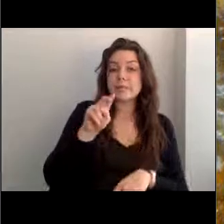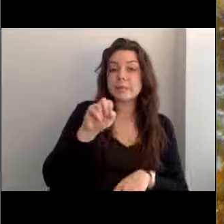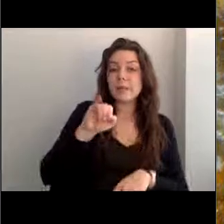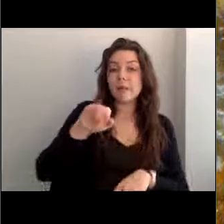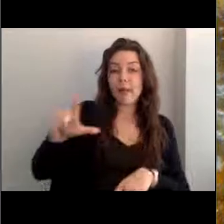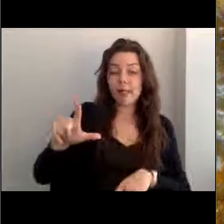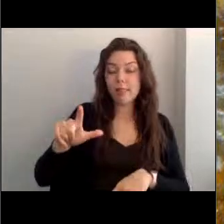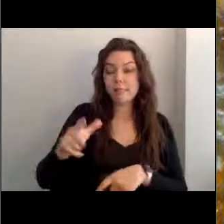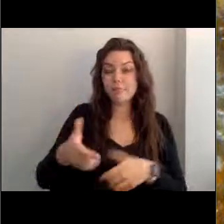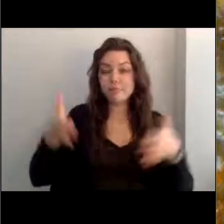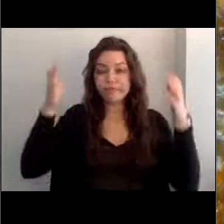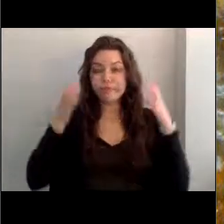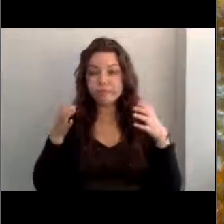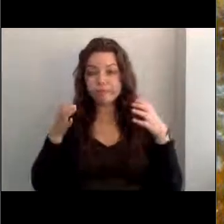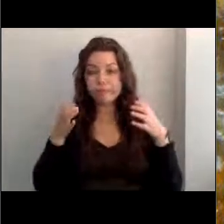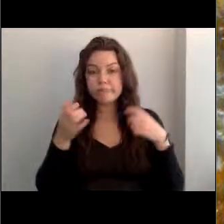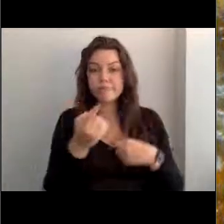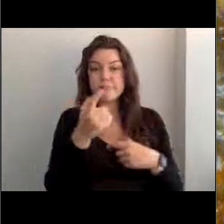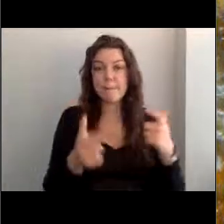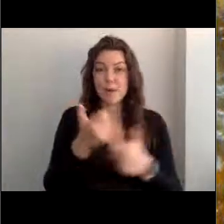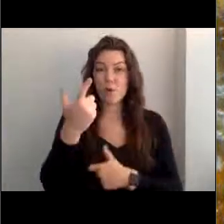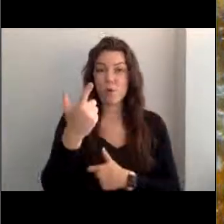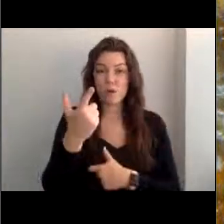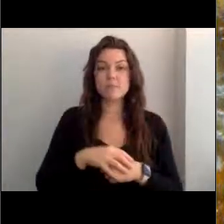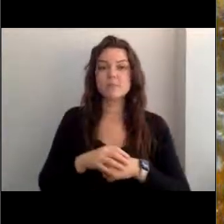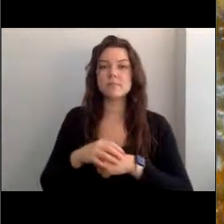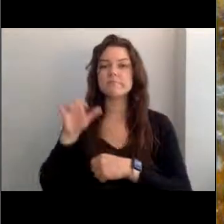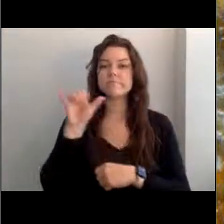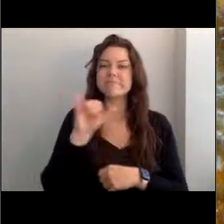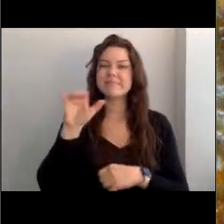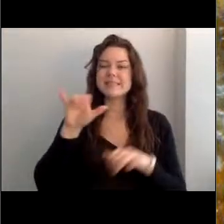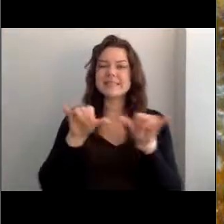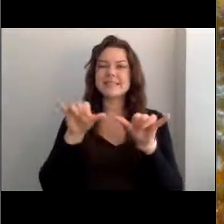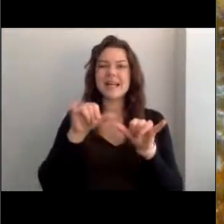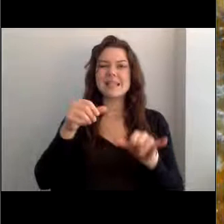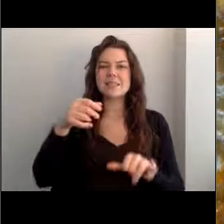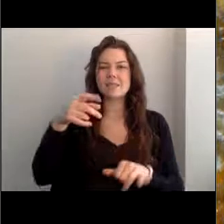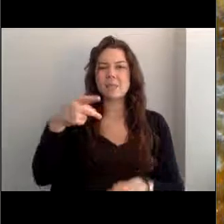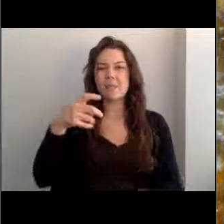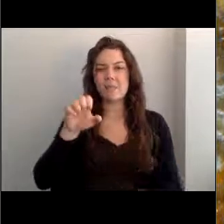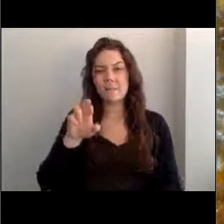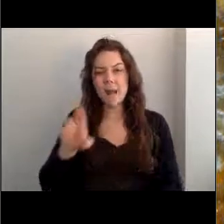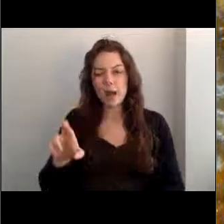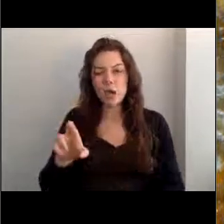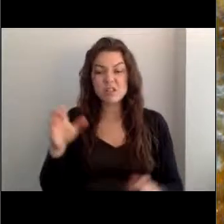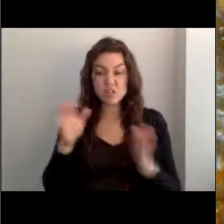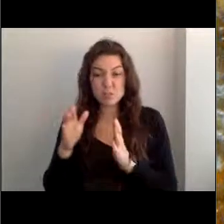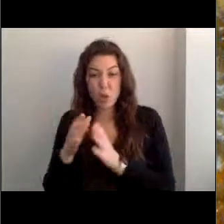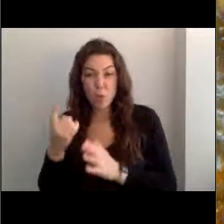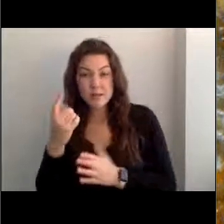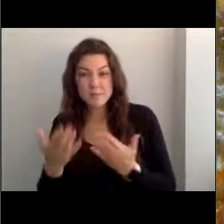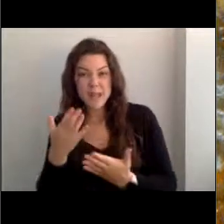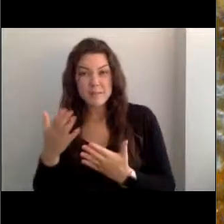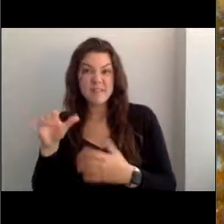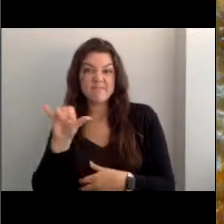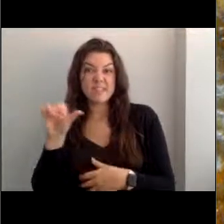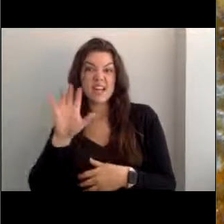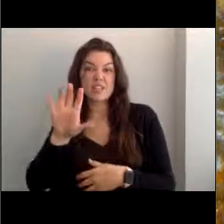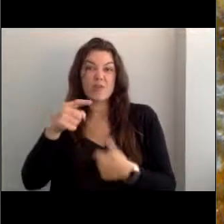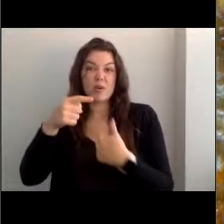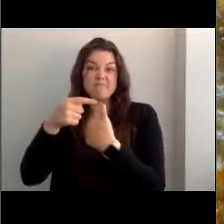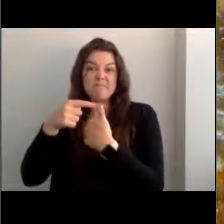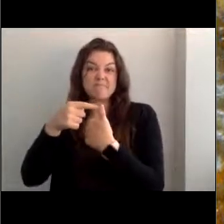see here is one of the bigger ones on our reef. It's about the size of a pear if you include the shell. Our smaller ones might be size of your thumbnail. They get